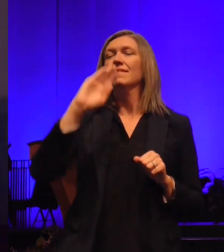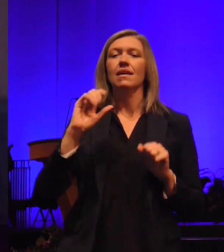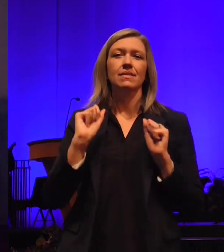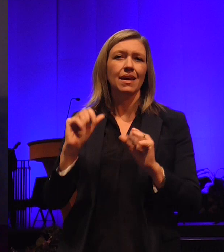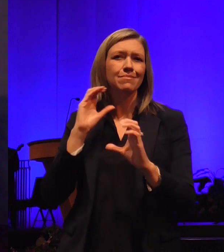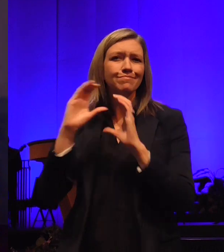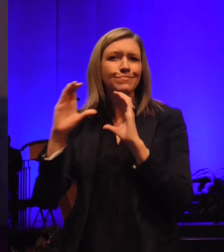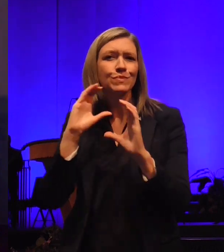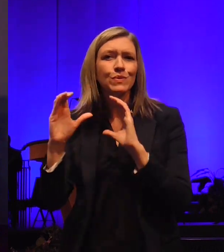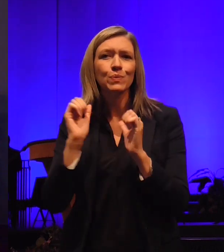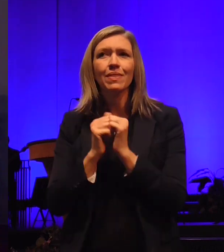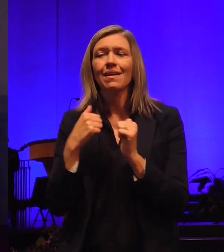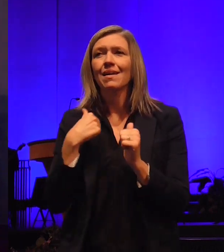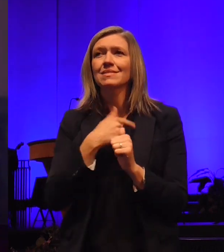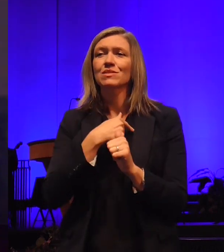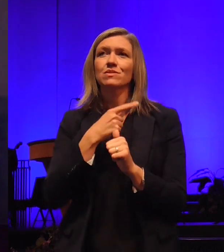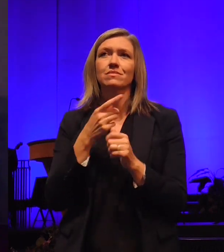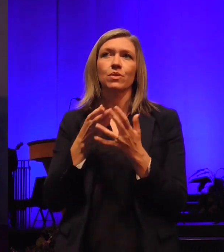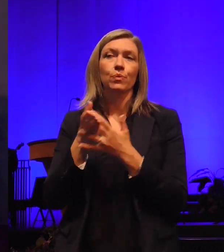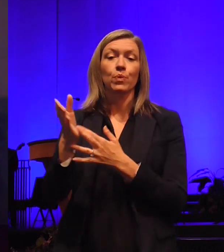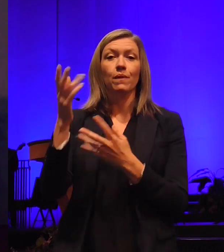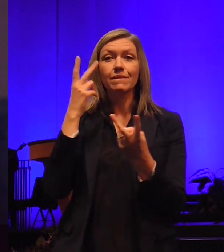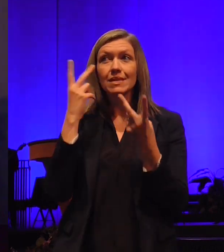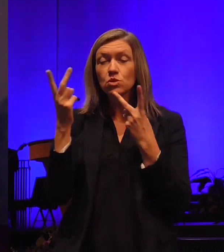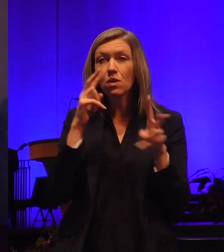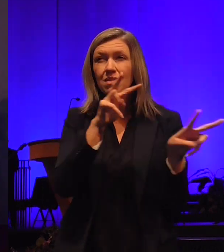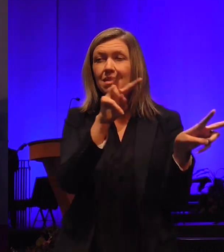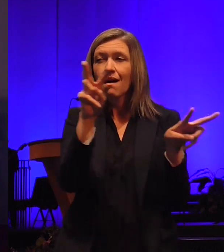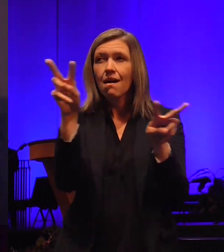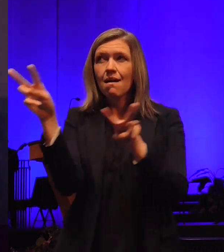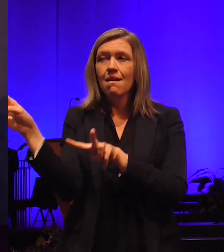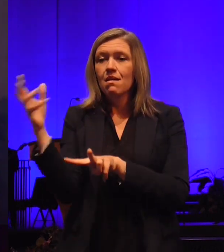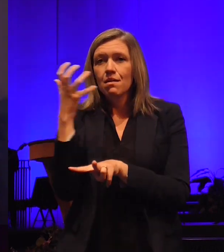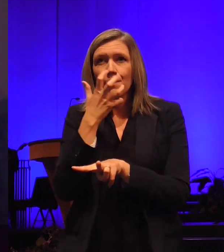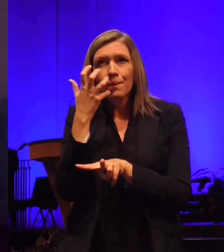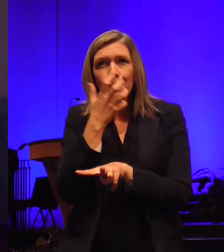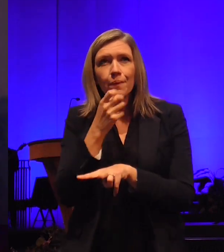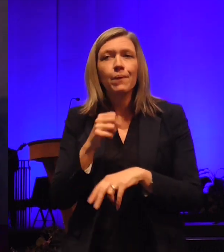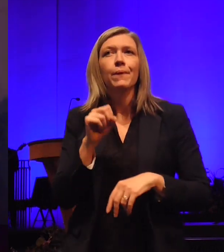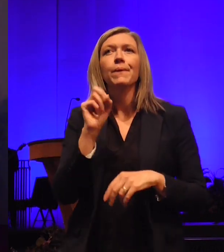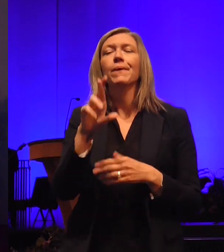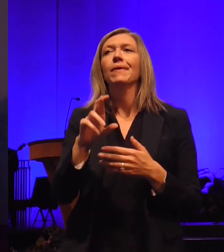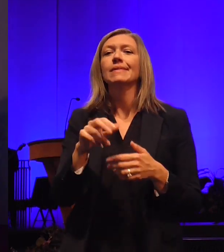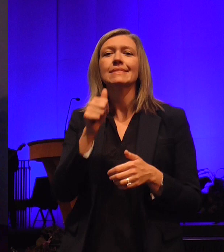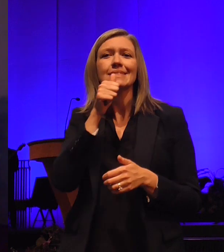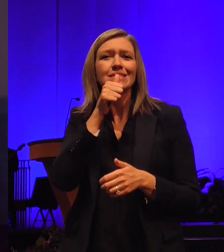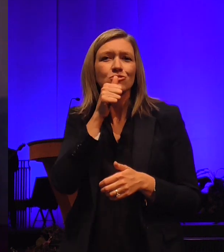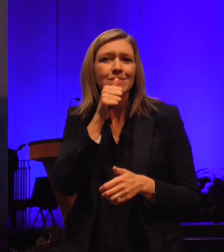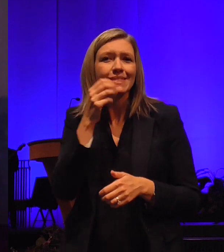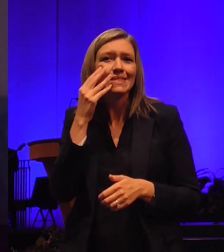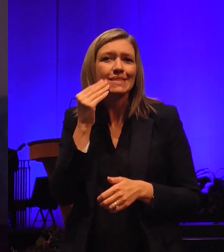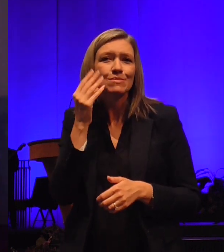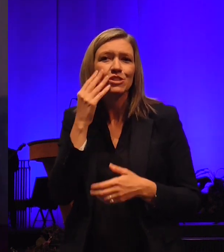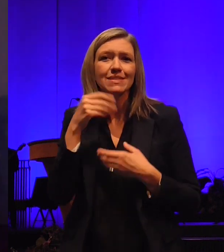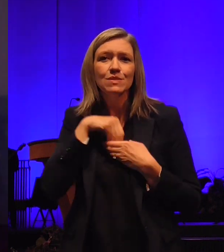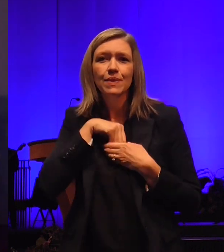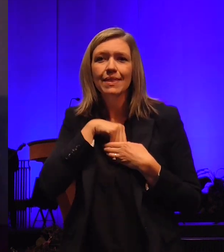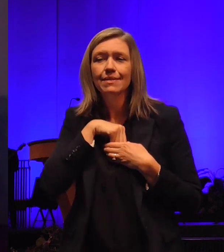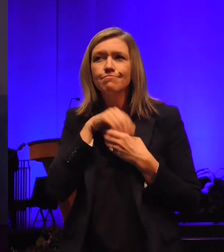us through grand visuals, through secret experiences